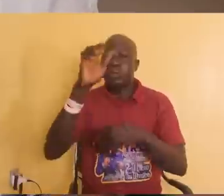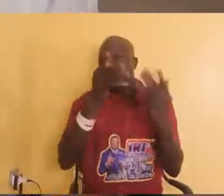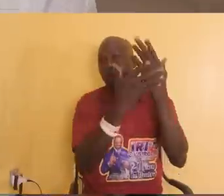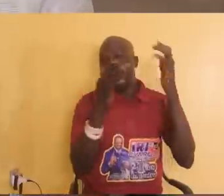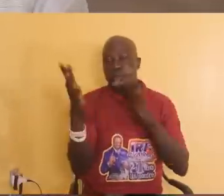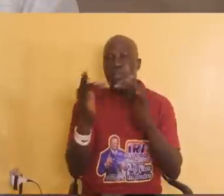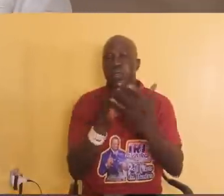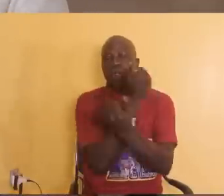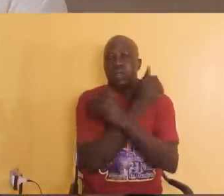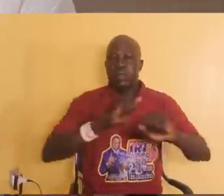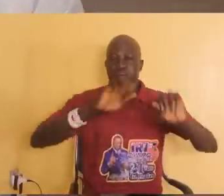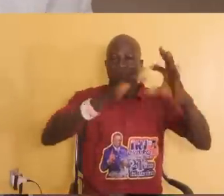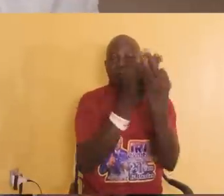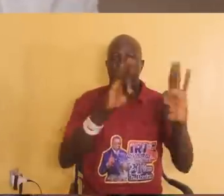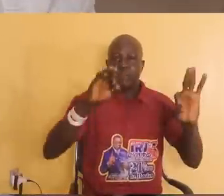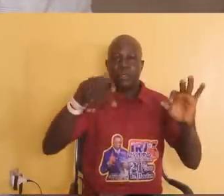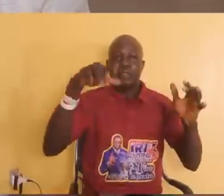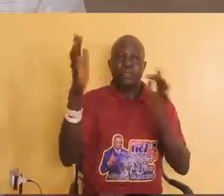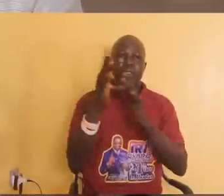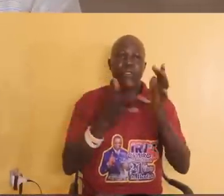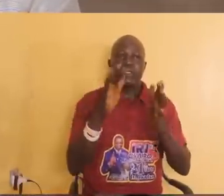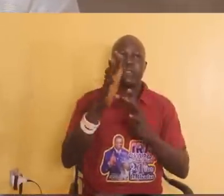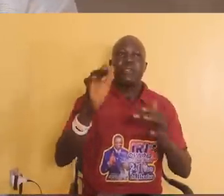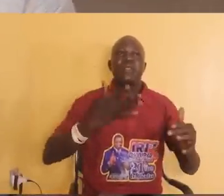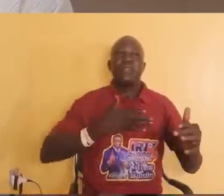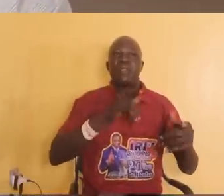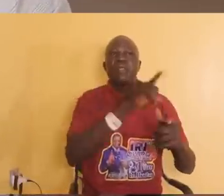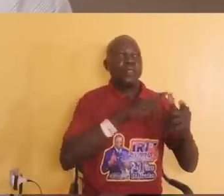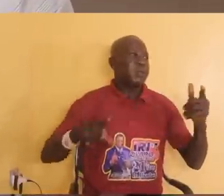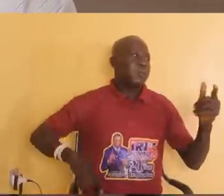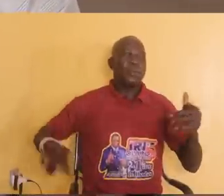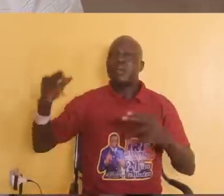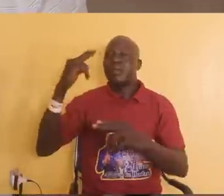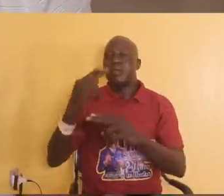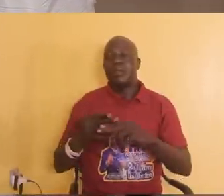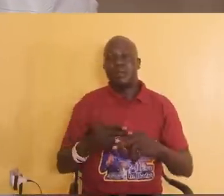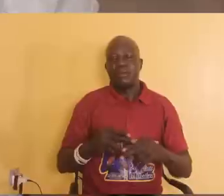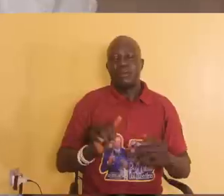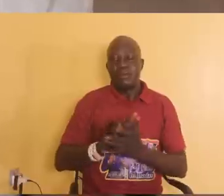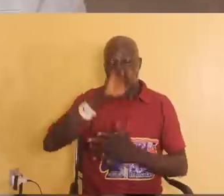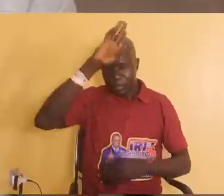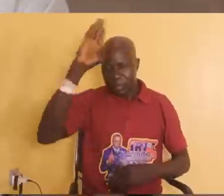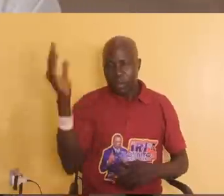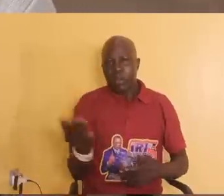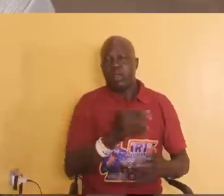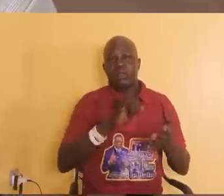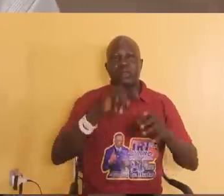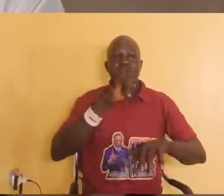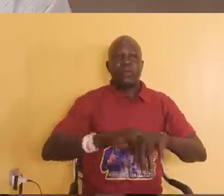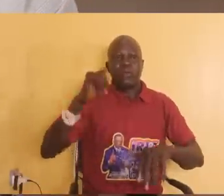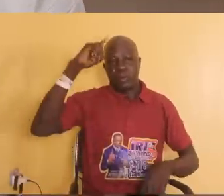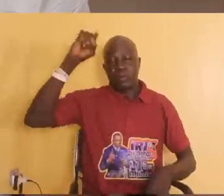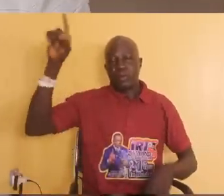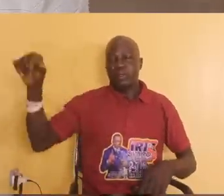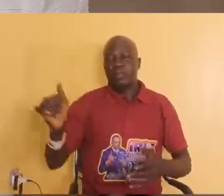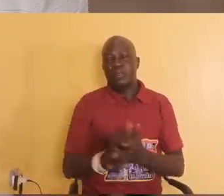of Jesus. Ko so no me nera. We will give you Jesus, Olua wa. Amen. Jesus name, my Lord. E kabo si abalala. Welcome to segments